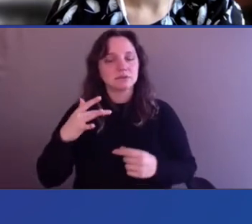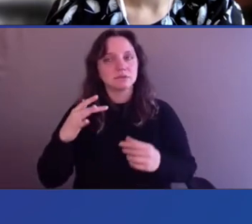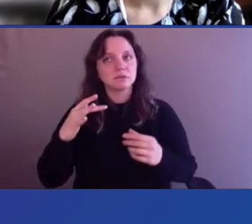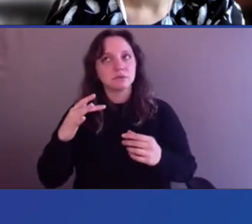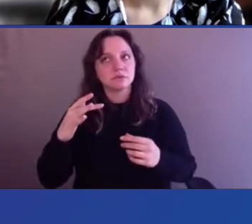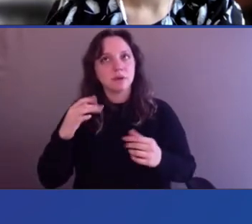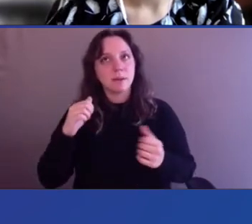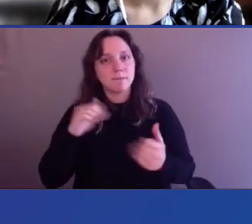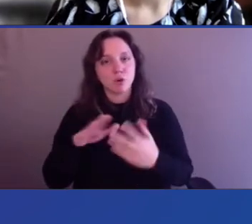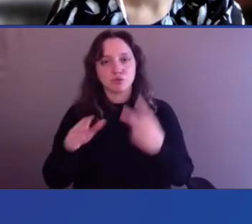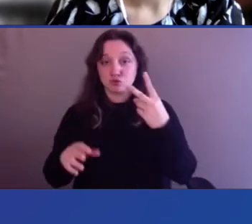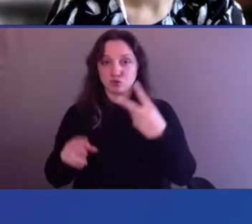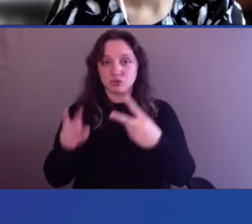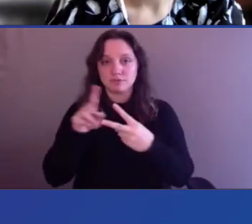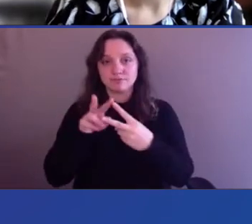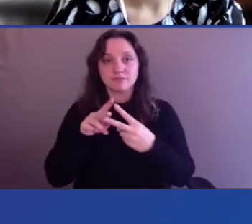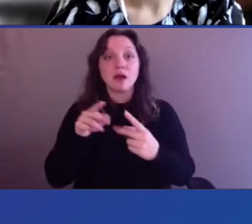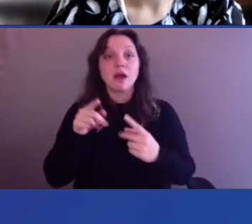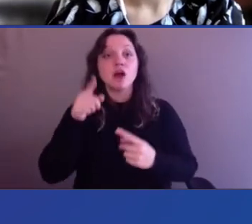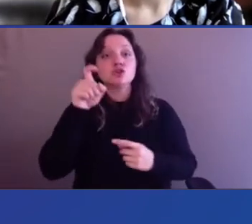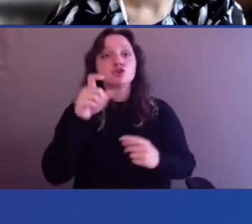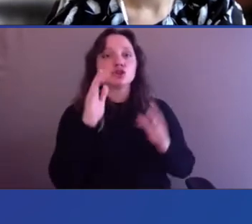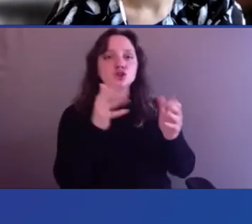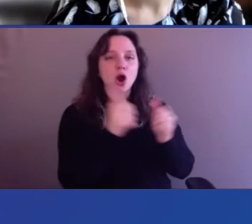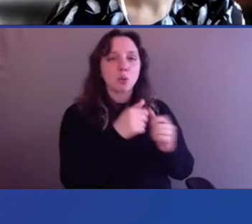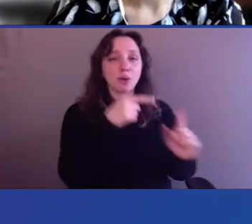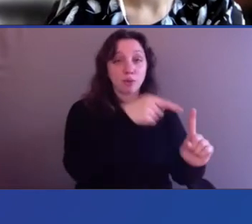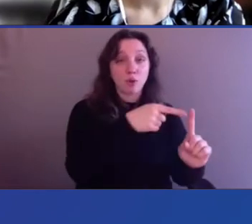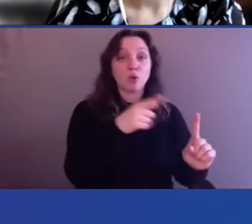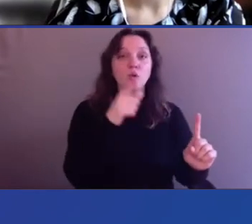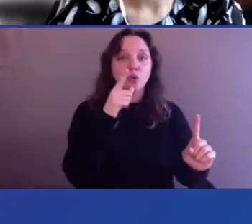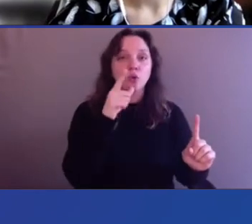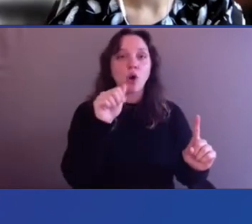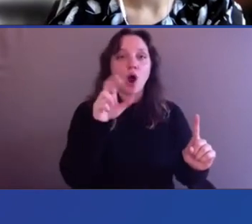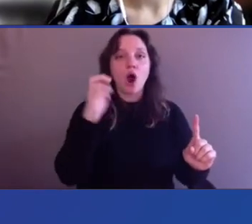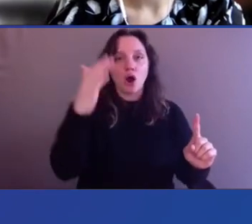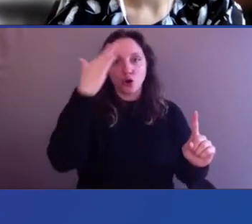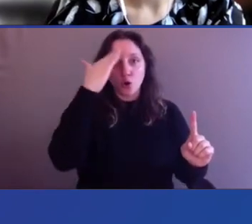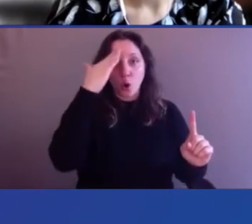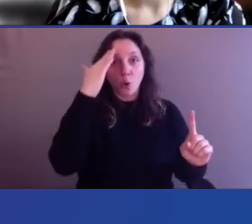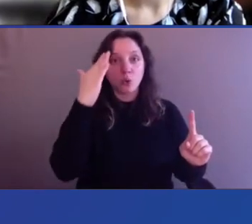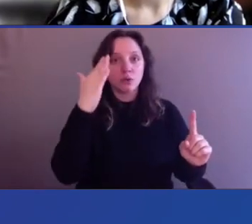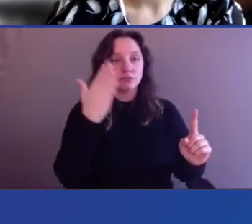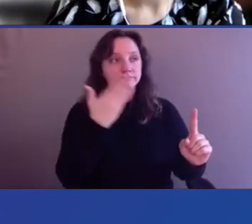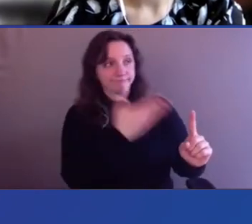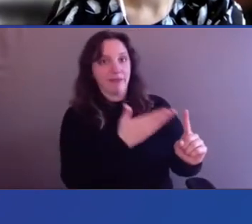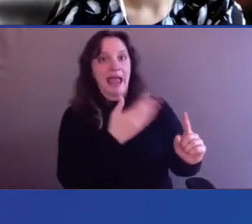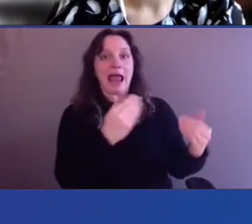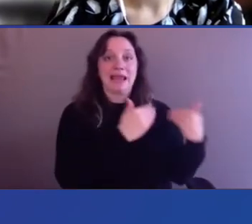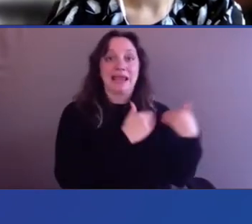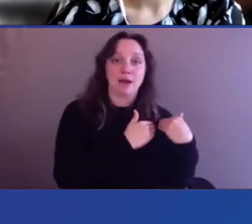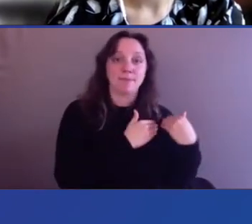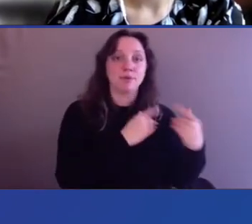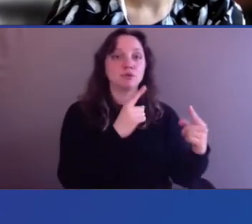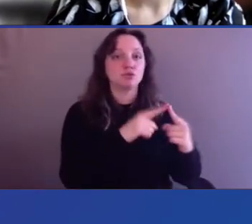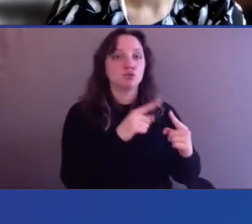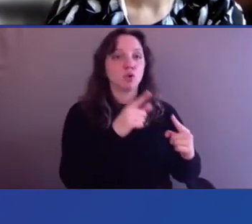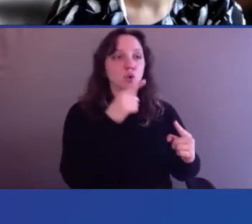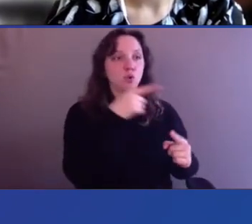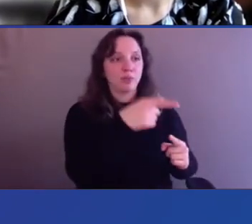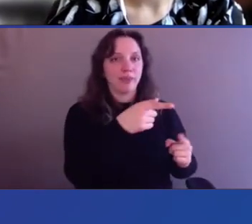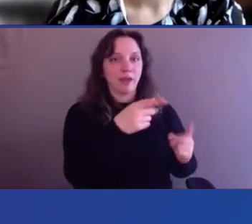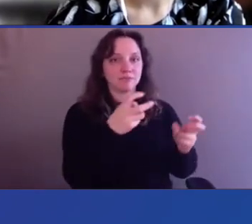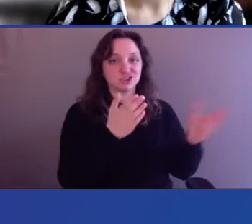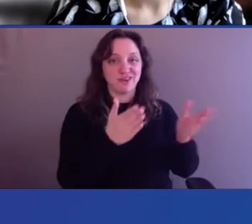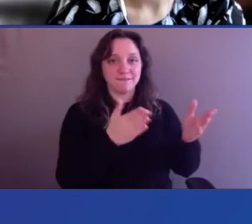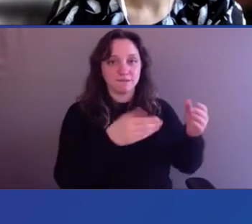to the people they profess to serve. And the other one is, if you're interested in change for the